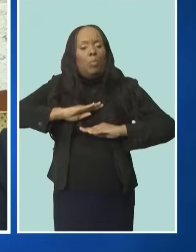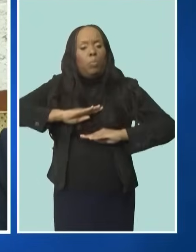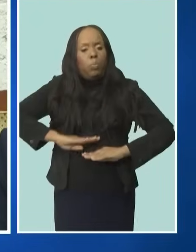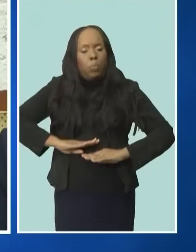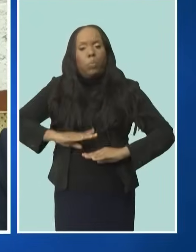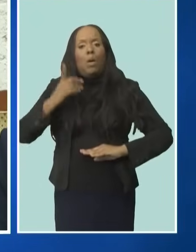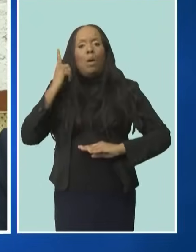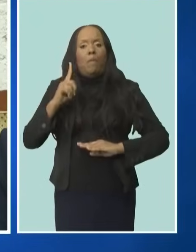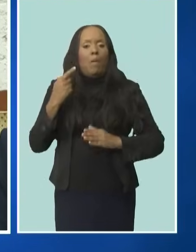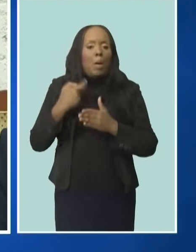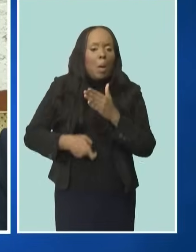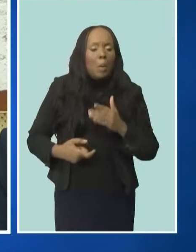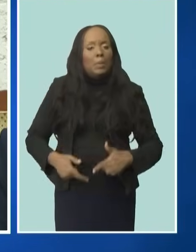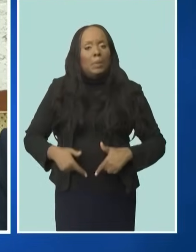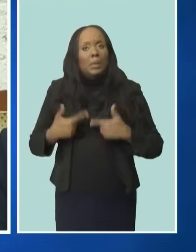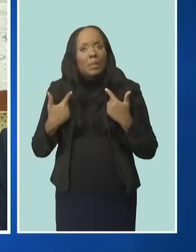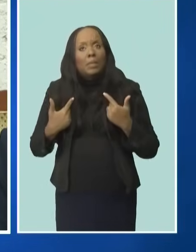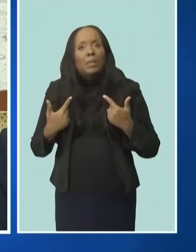forego in relation to